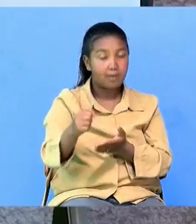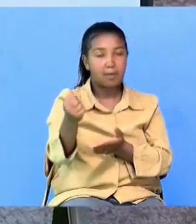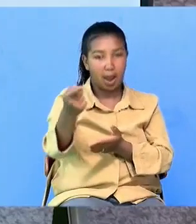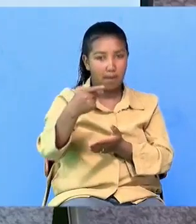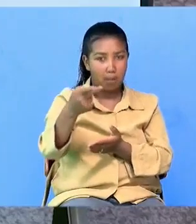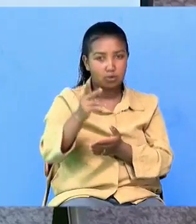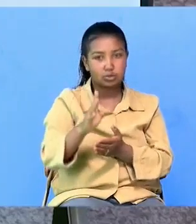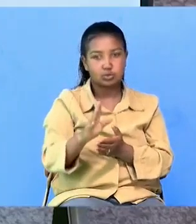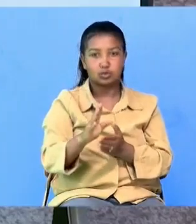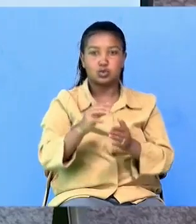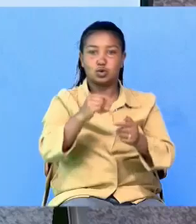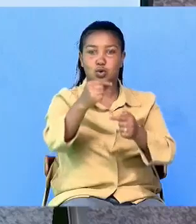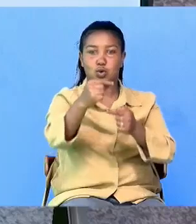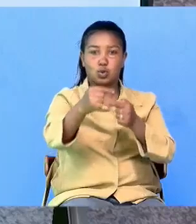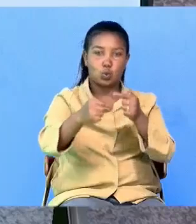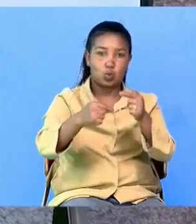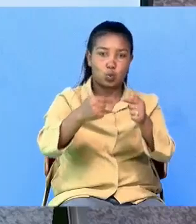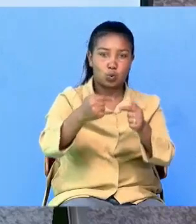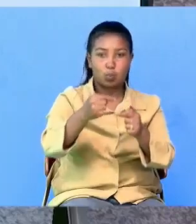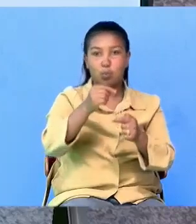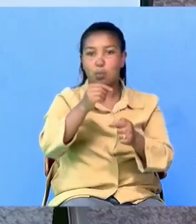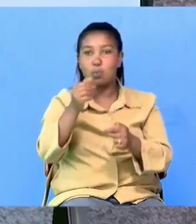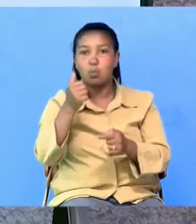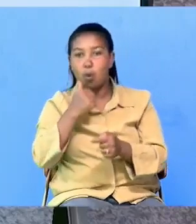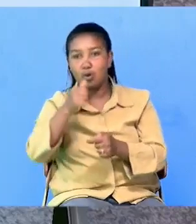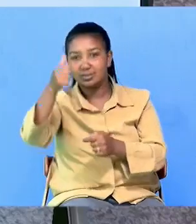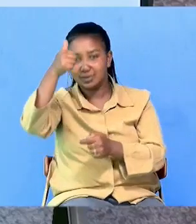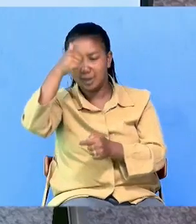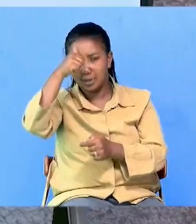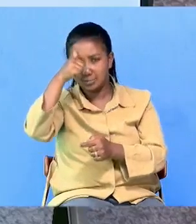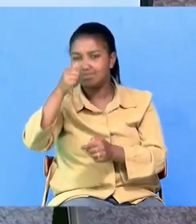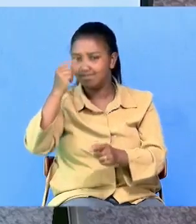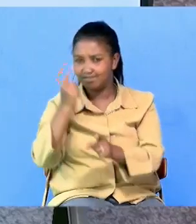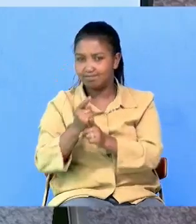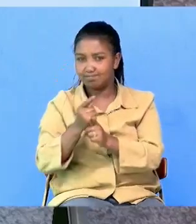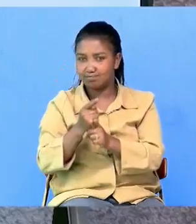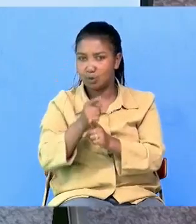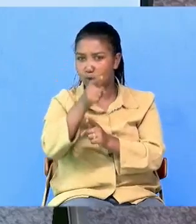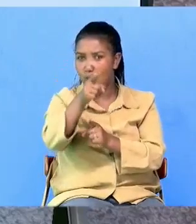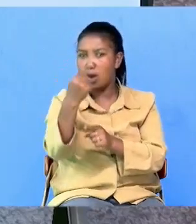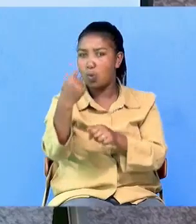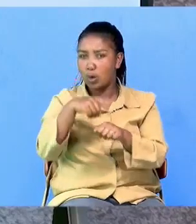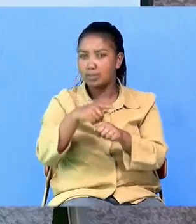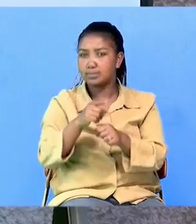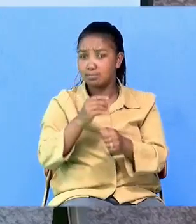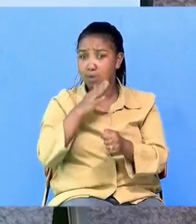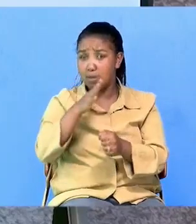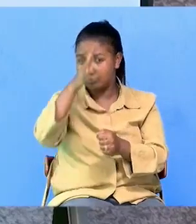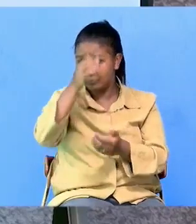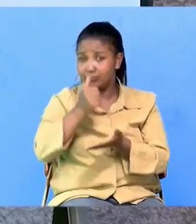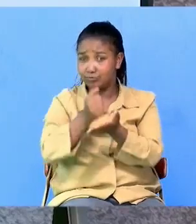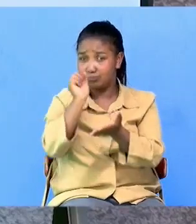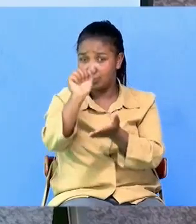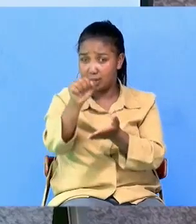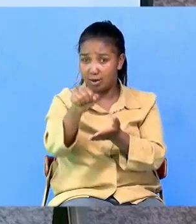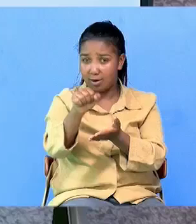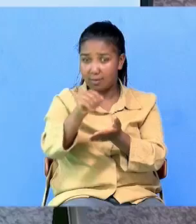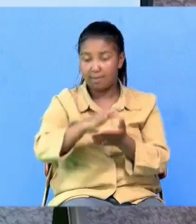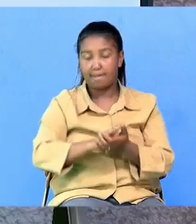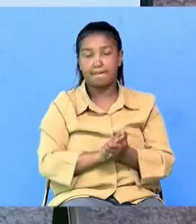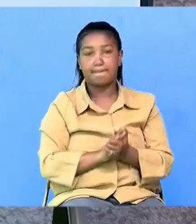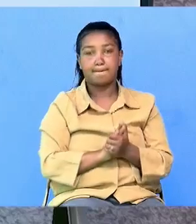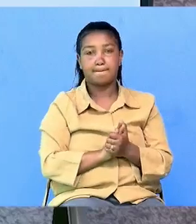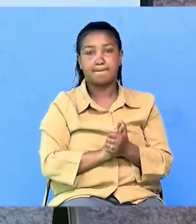both girls and boys are, I'm sure that you are always ready to help your parents